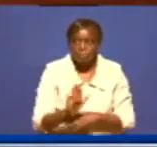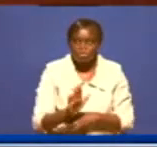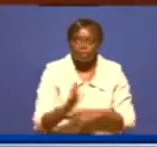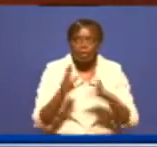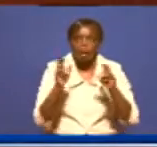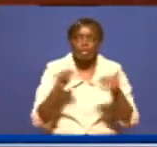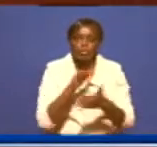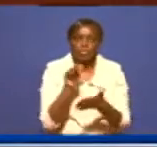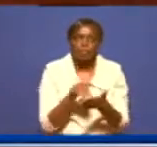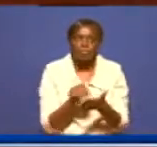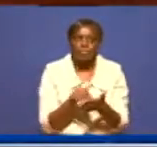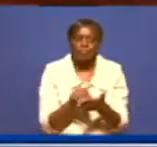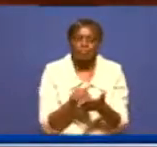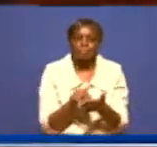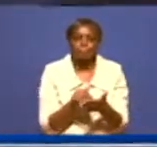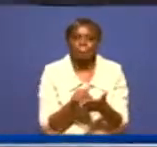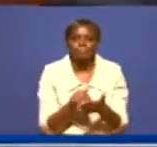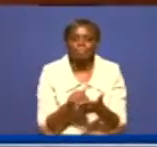of